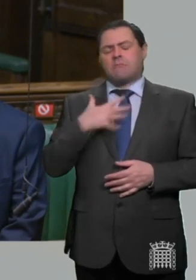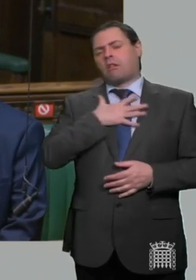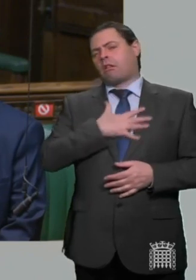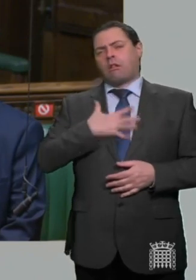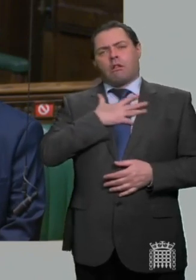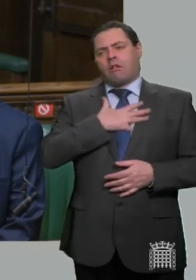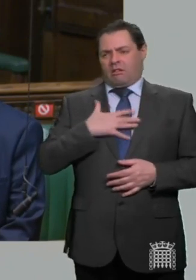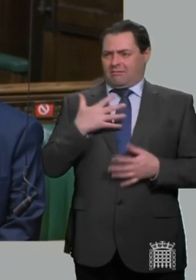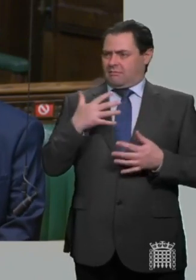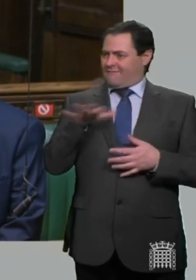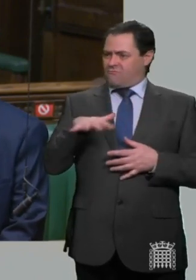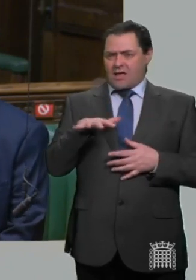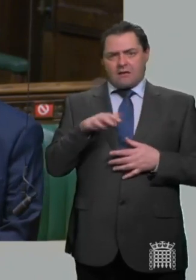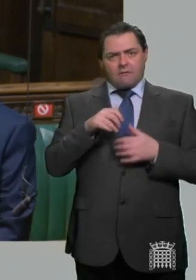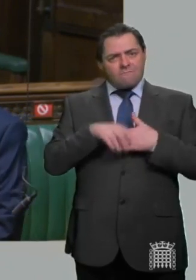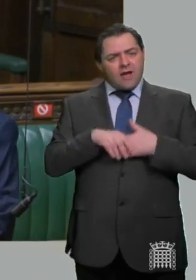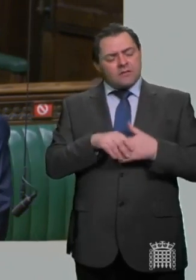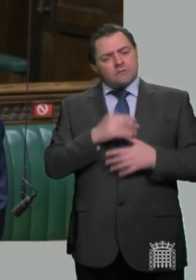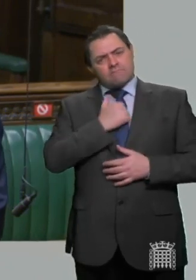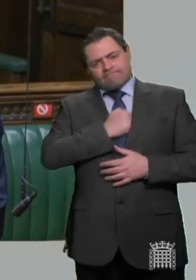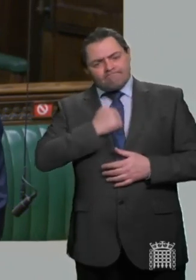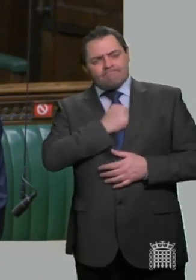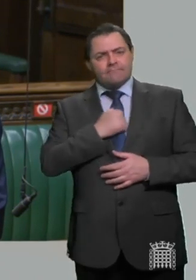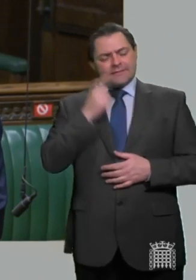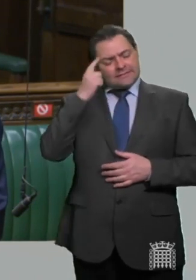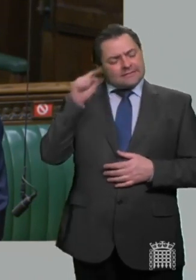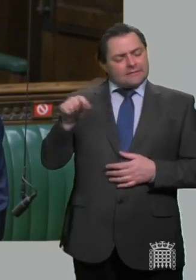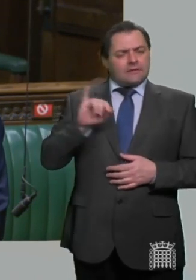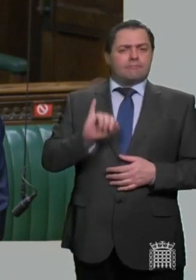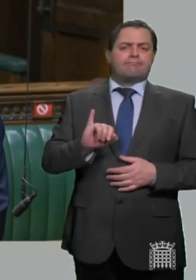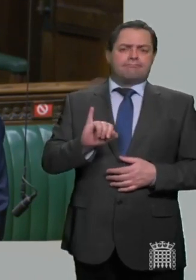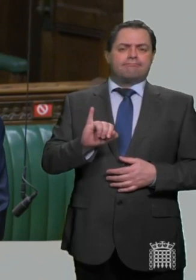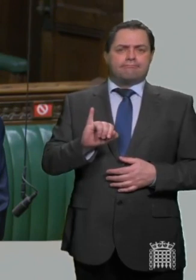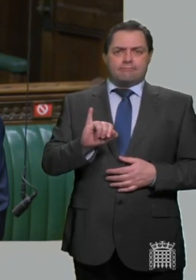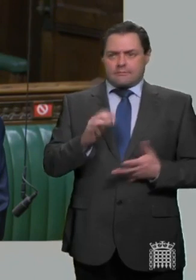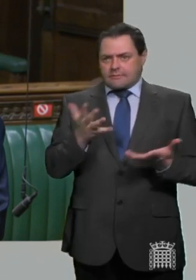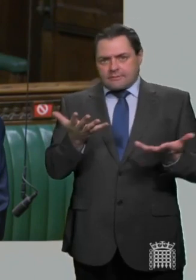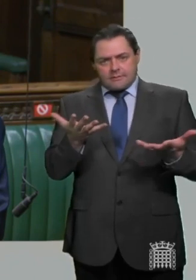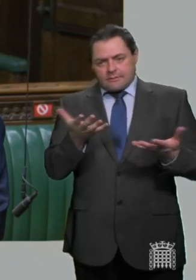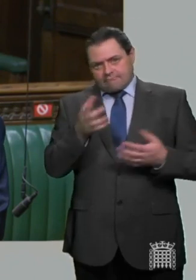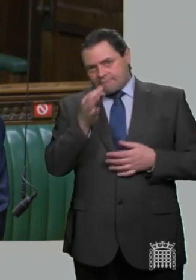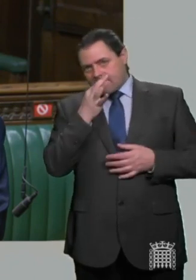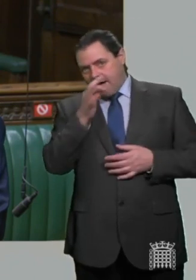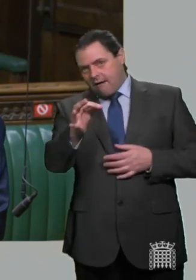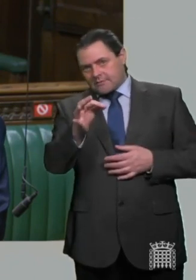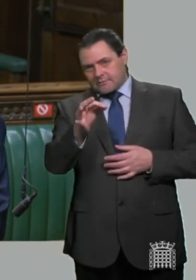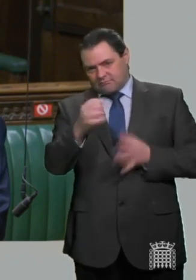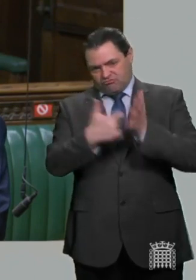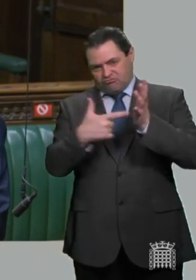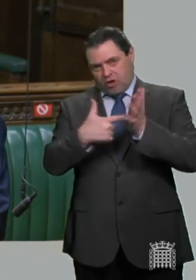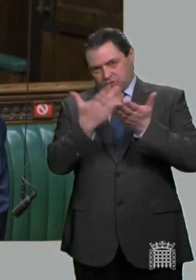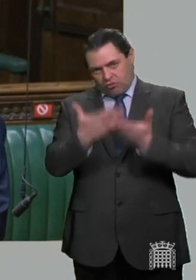friends who have been left behind, and my heart goes out to them all. What more does my right honourable friend think that the police,